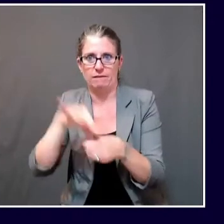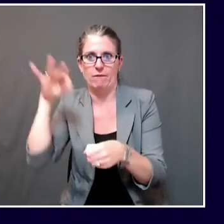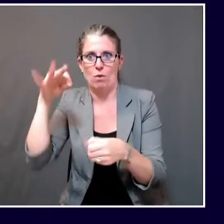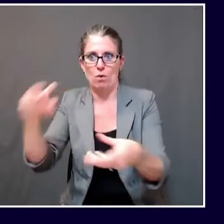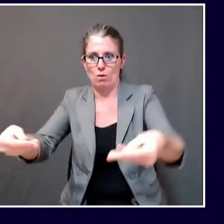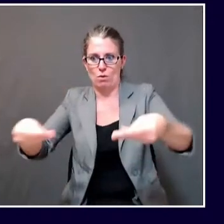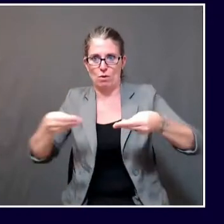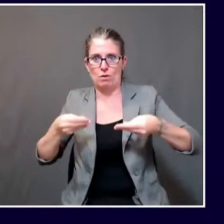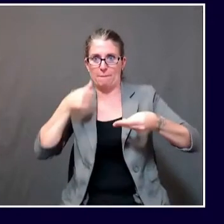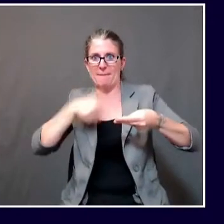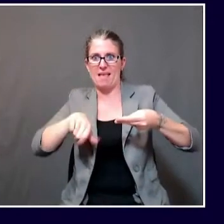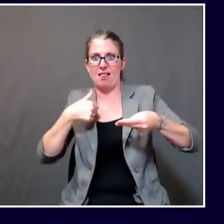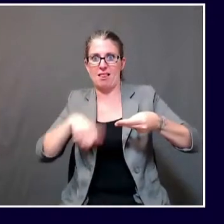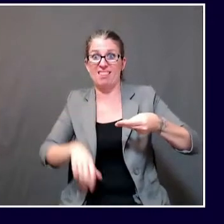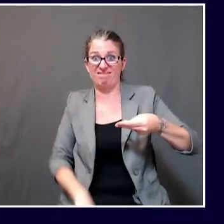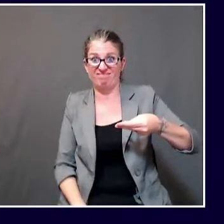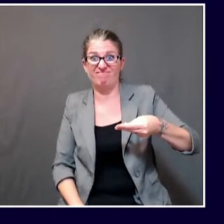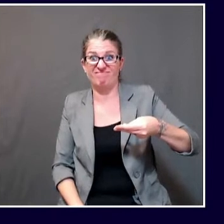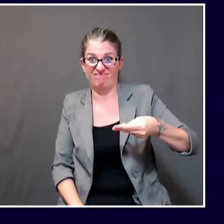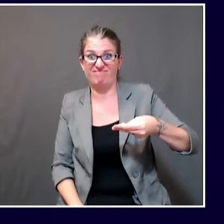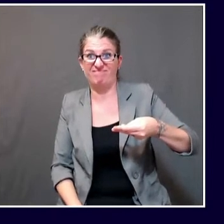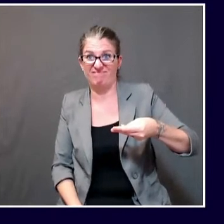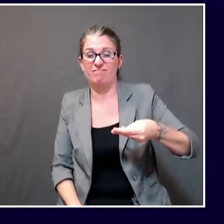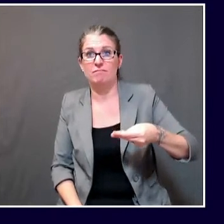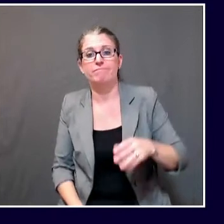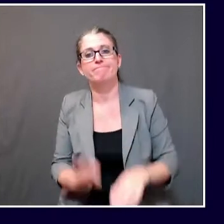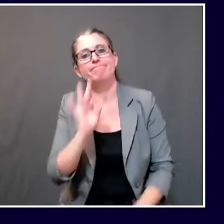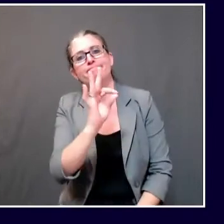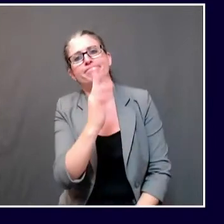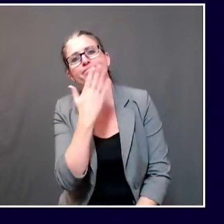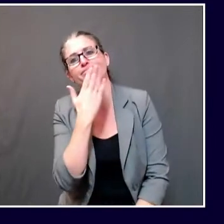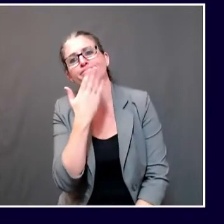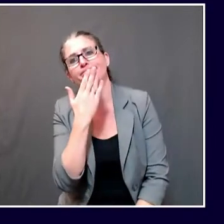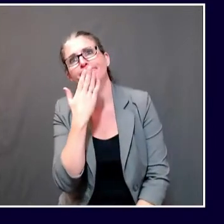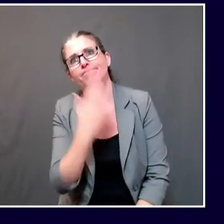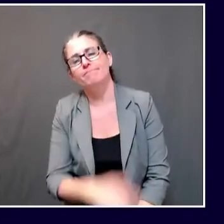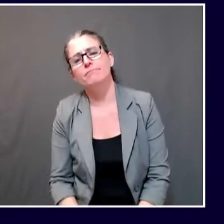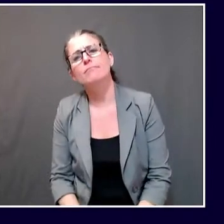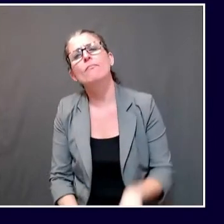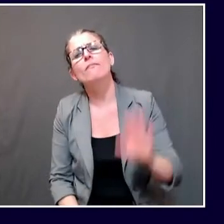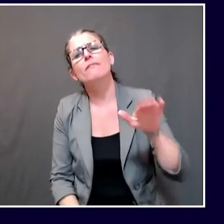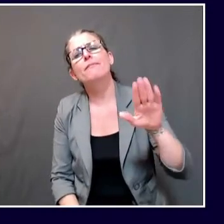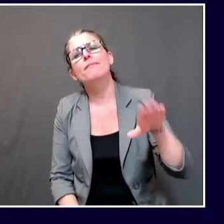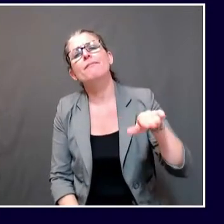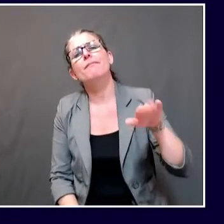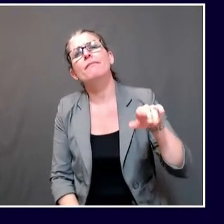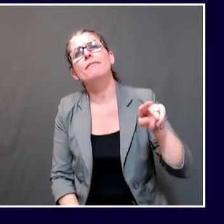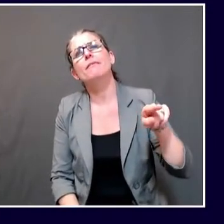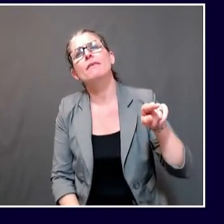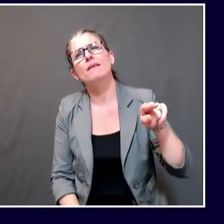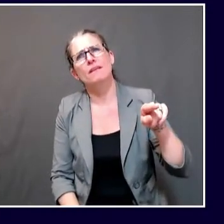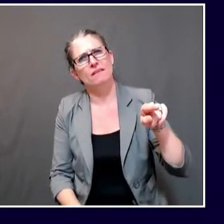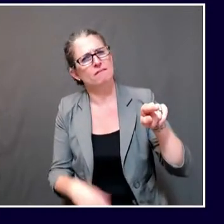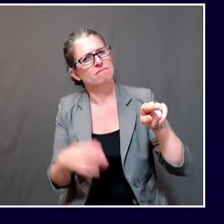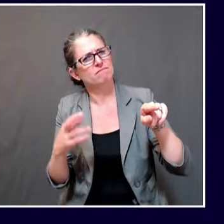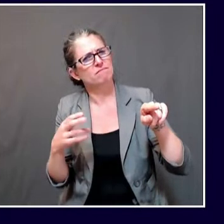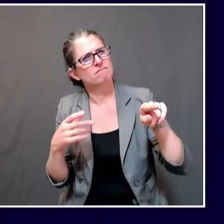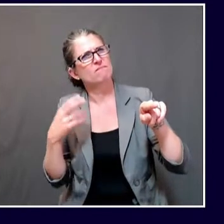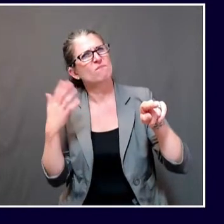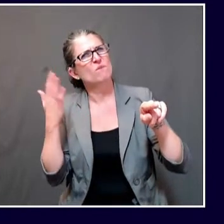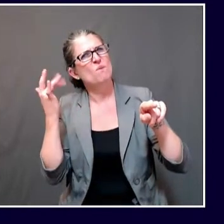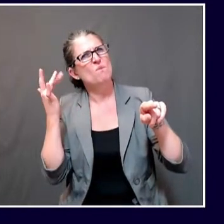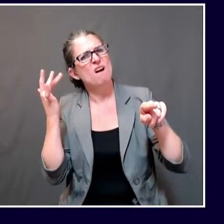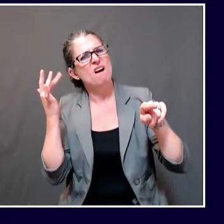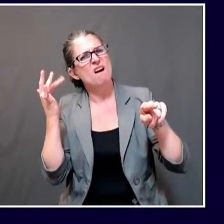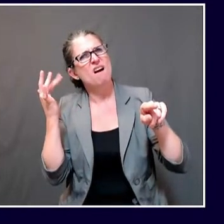there a reason that there is no requirement for voters to wear a mask on election day when they go cast their ballot? You have a